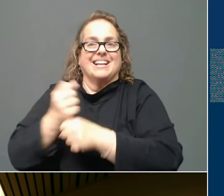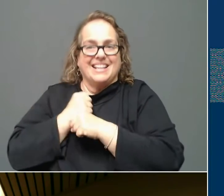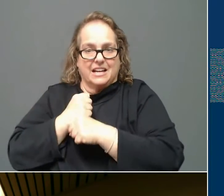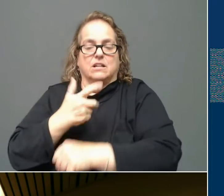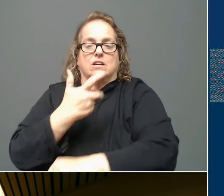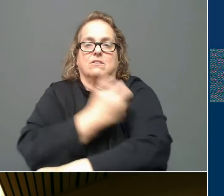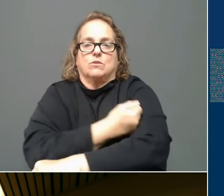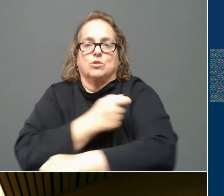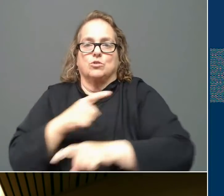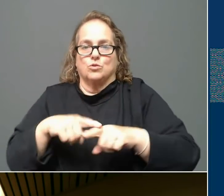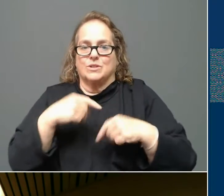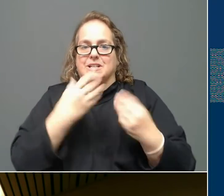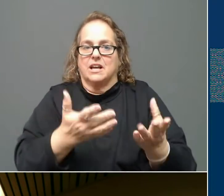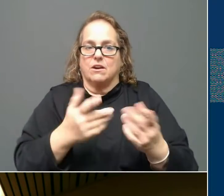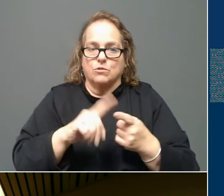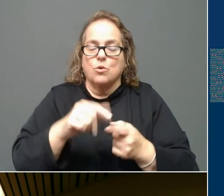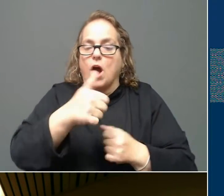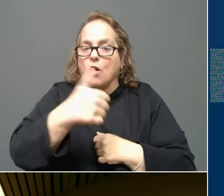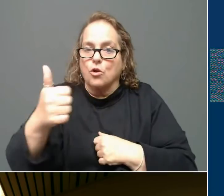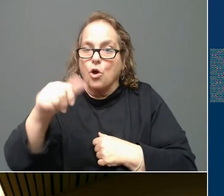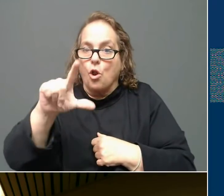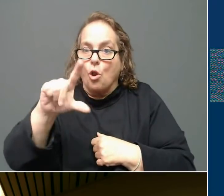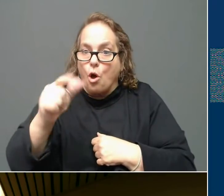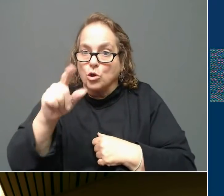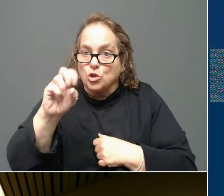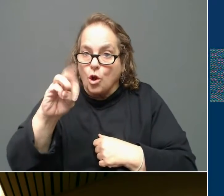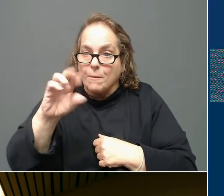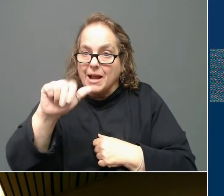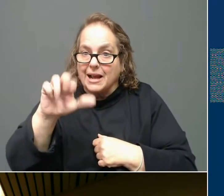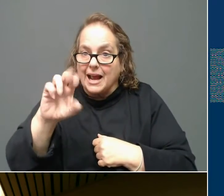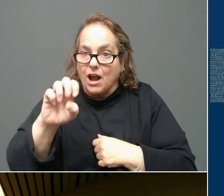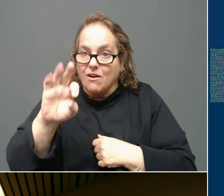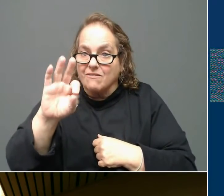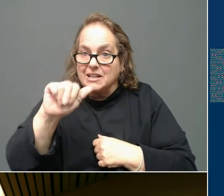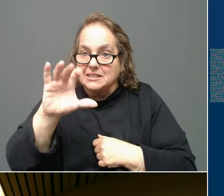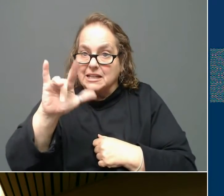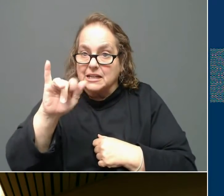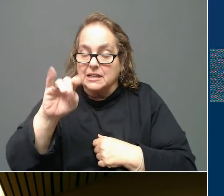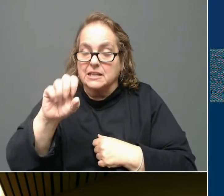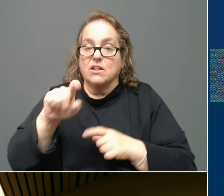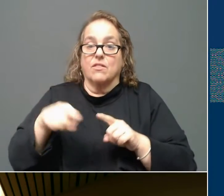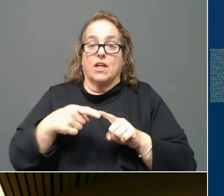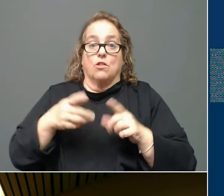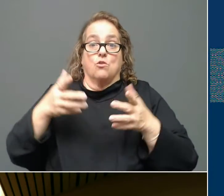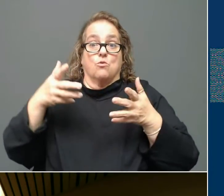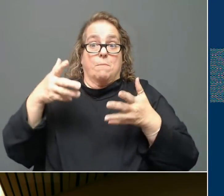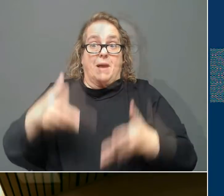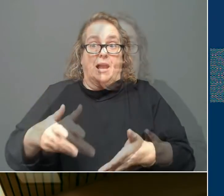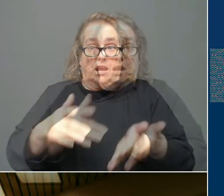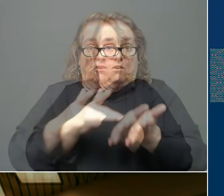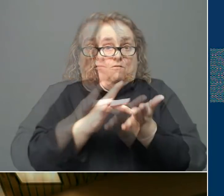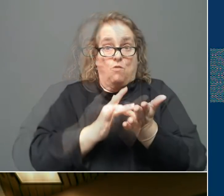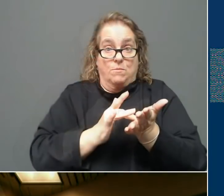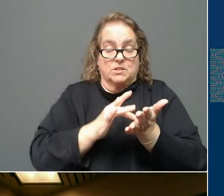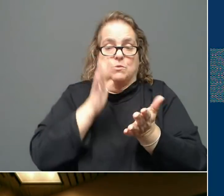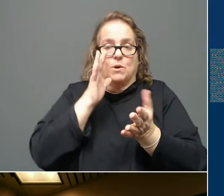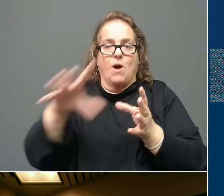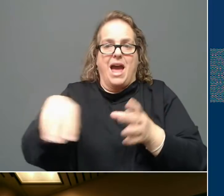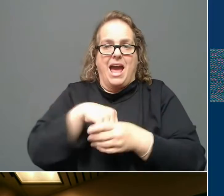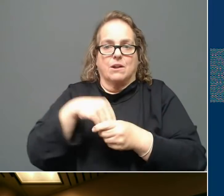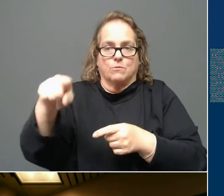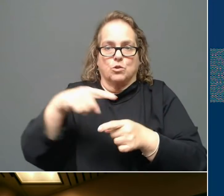care facilities. We are currently working to enroll the remaining pharmacies with the goal of adding them to the program by the next week's